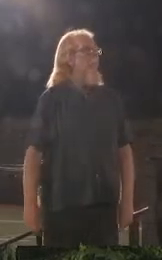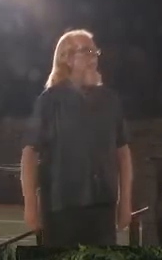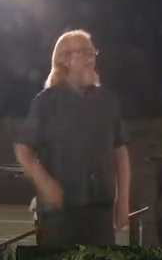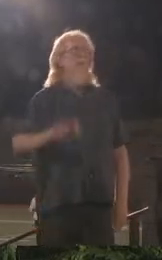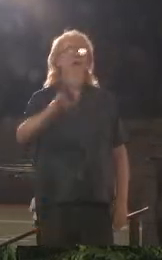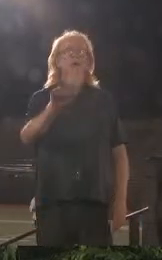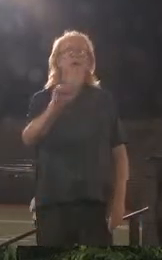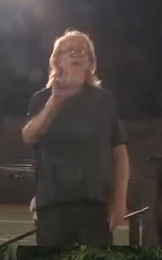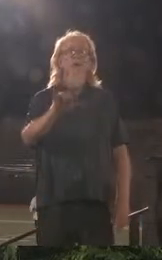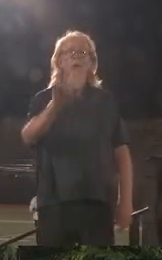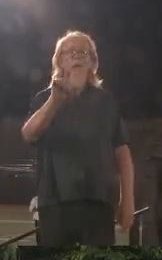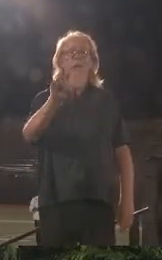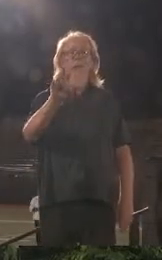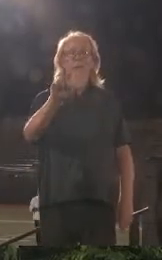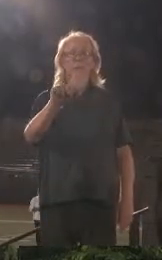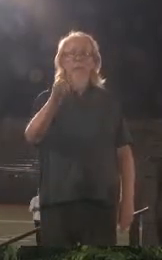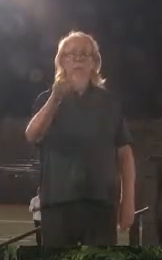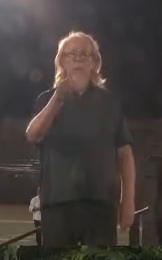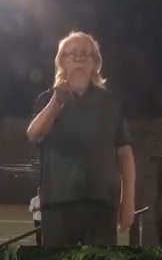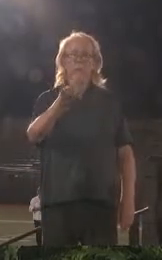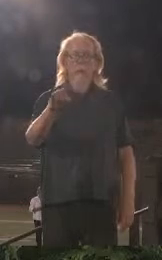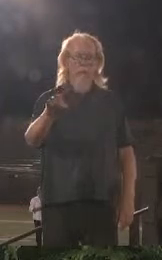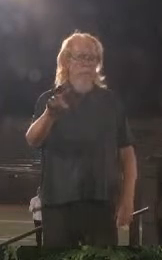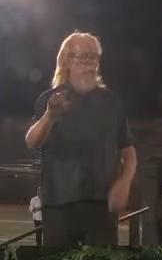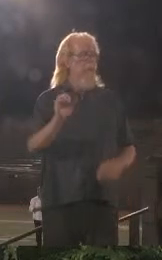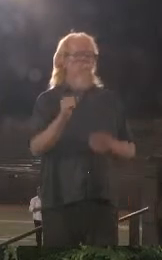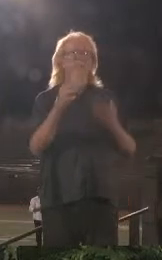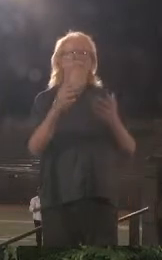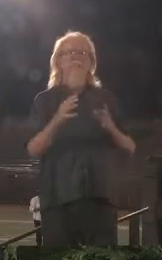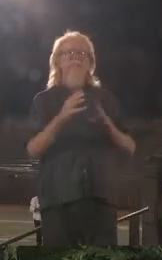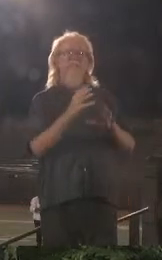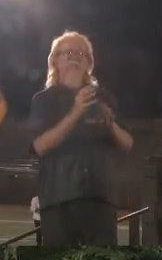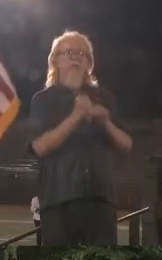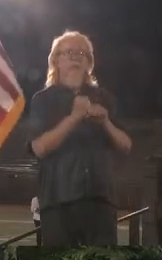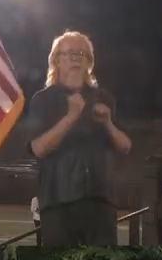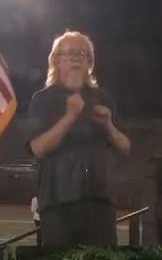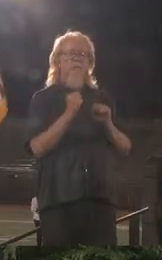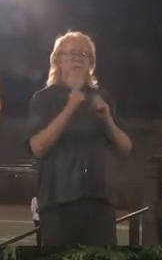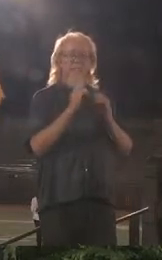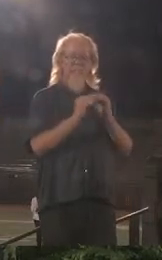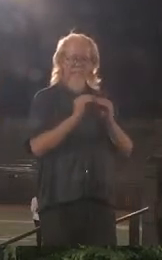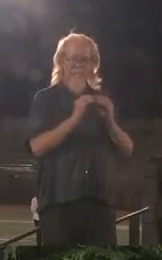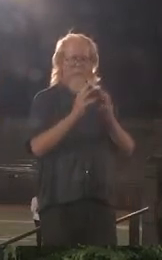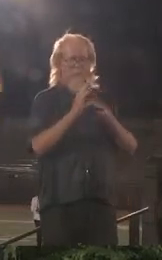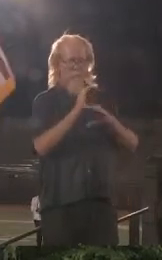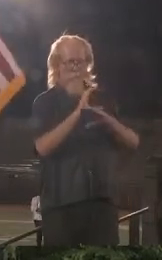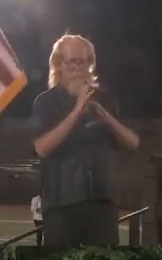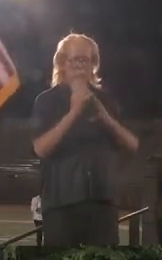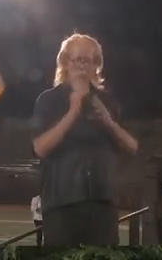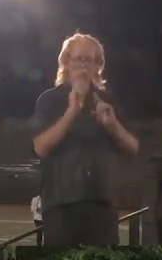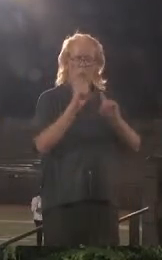Jaden Anthony Gonzalez earned certification in Nesser Corps and will be attending St. Philip's College.